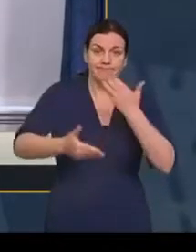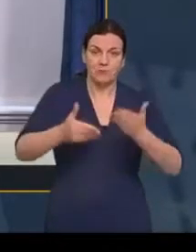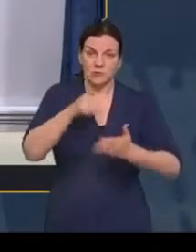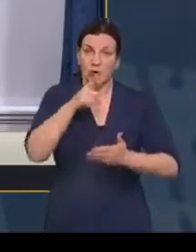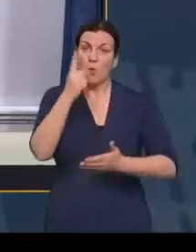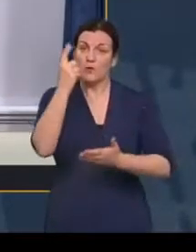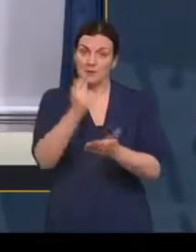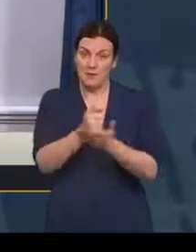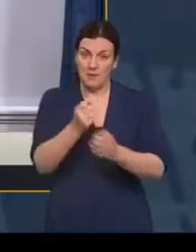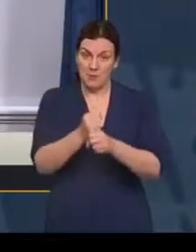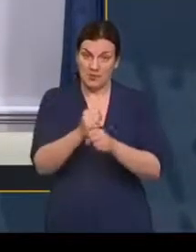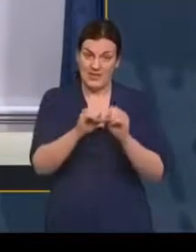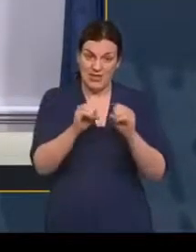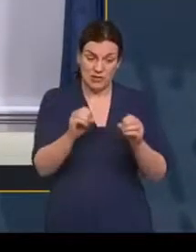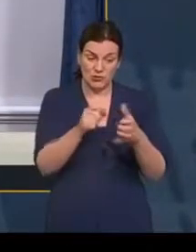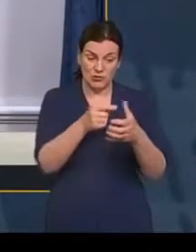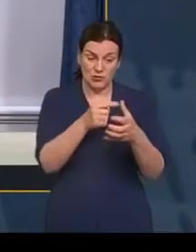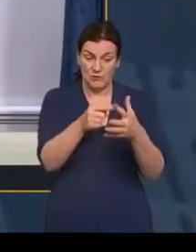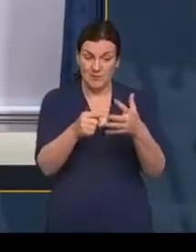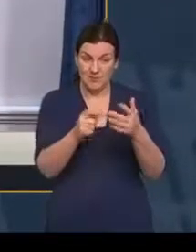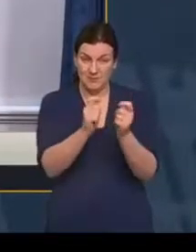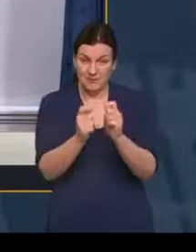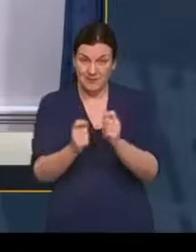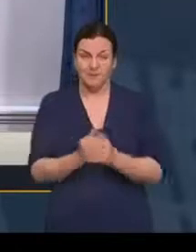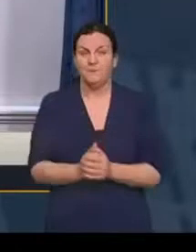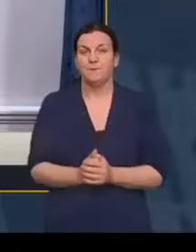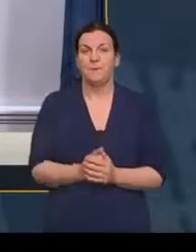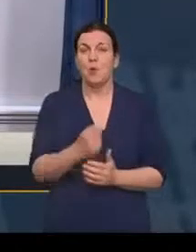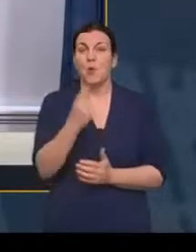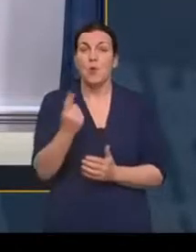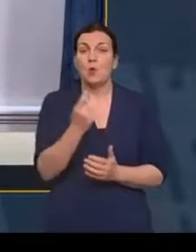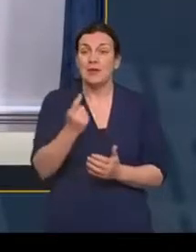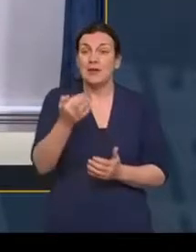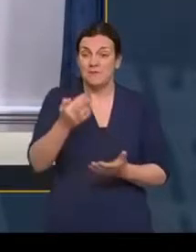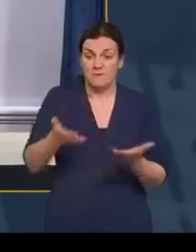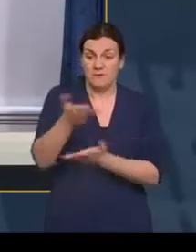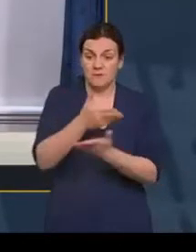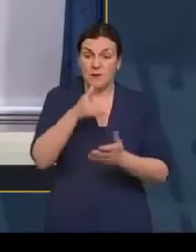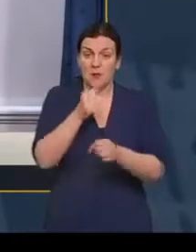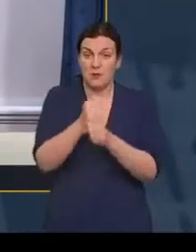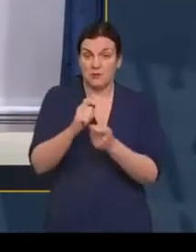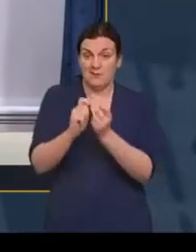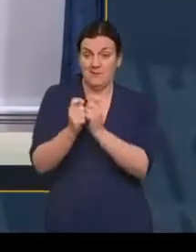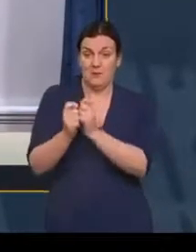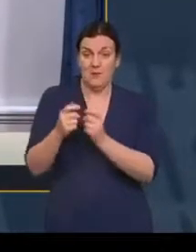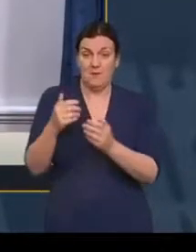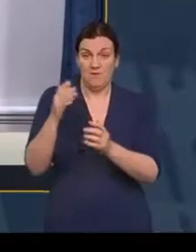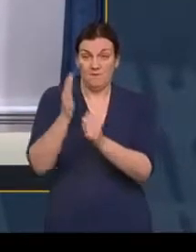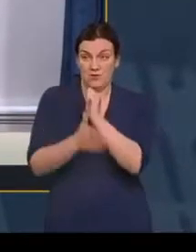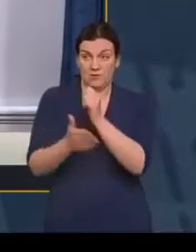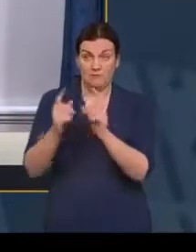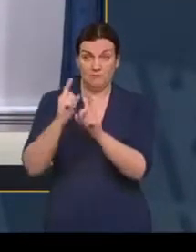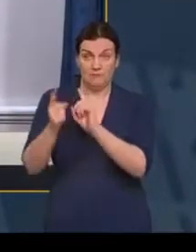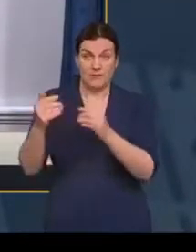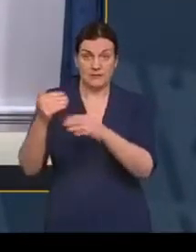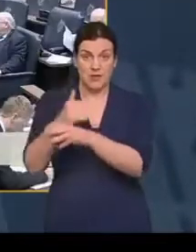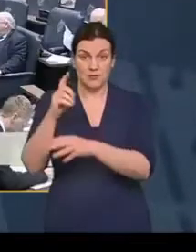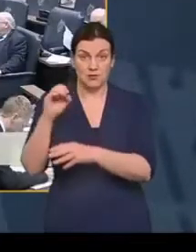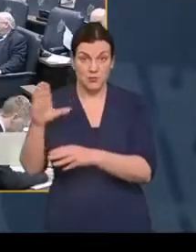each grouping. I want to remind the senators that only matter that may be discussed are the amendments made by the Dáil.